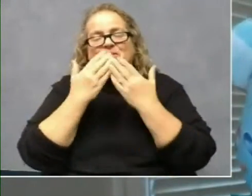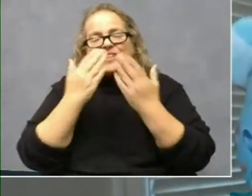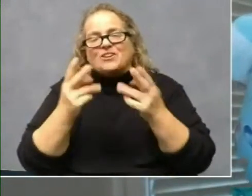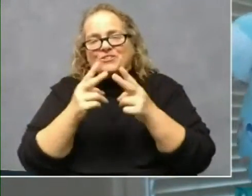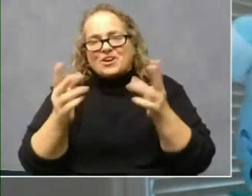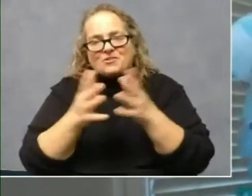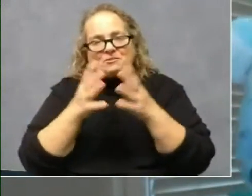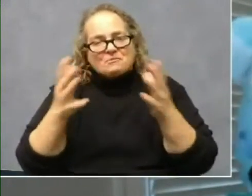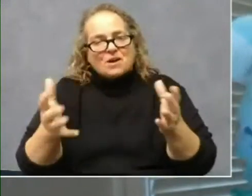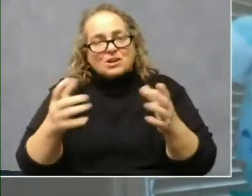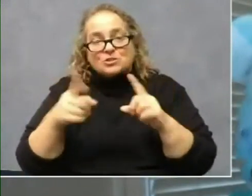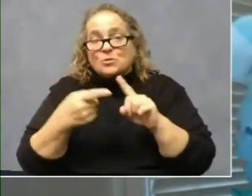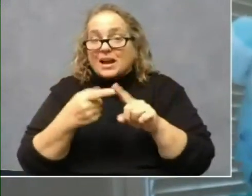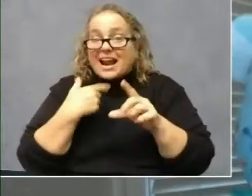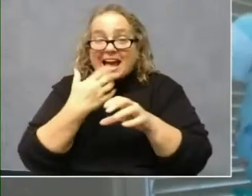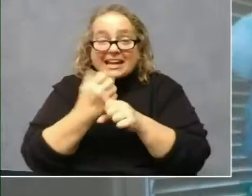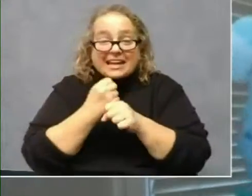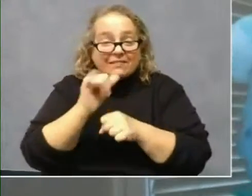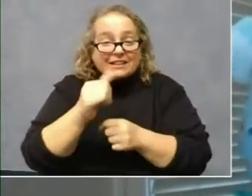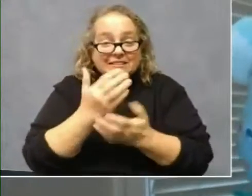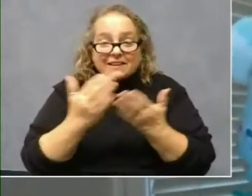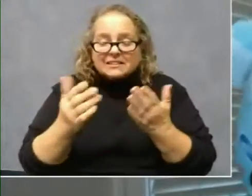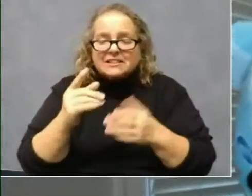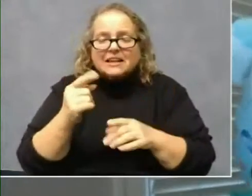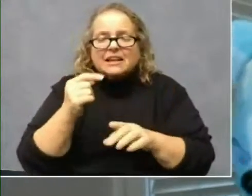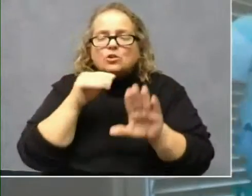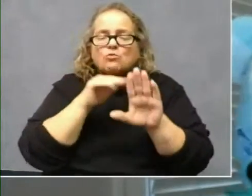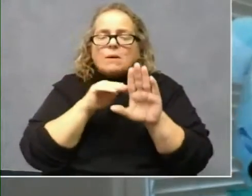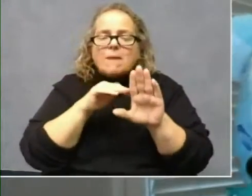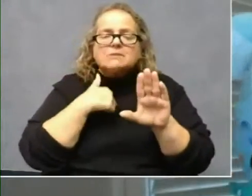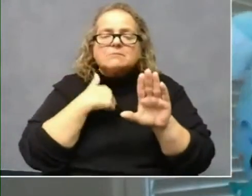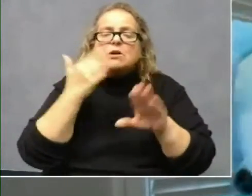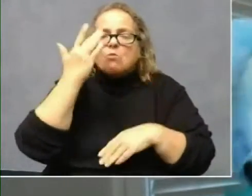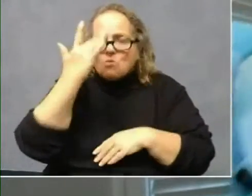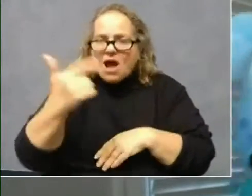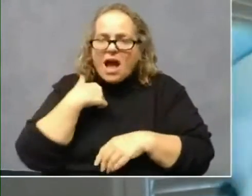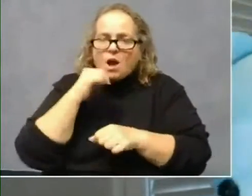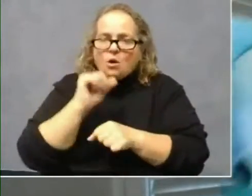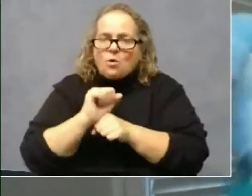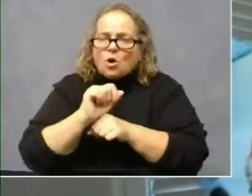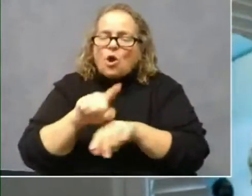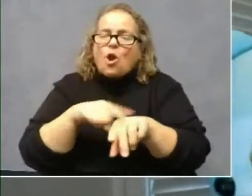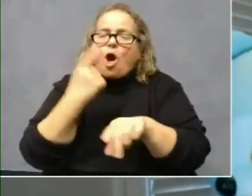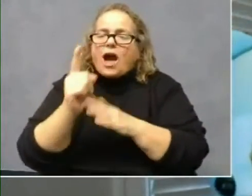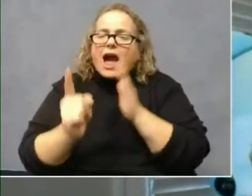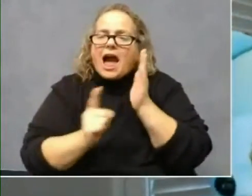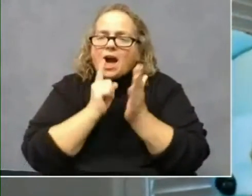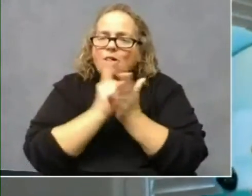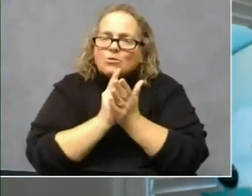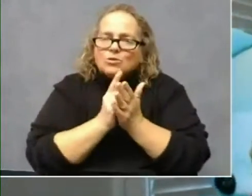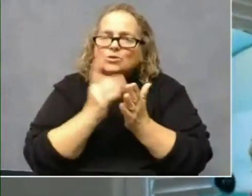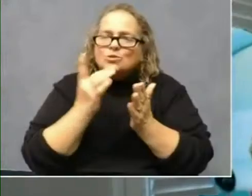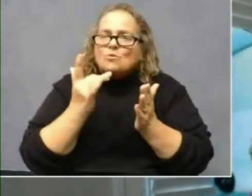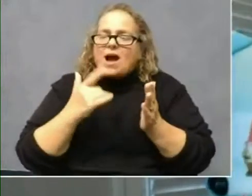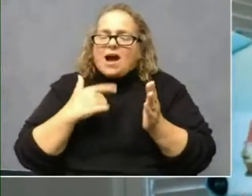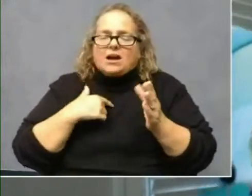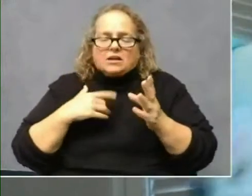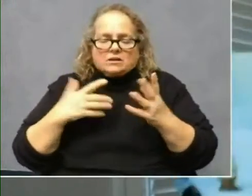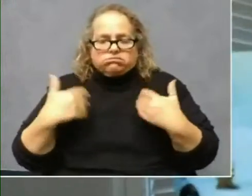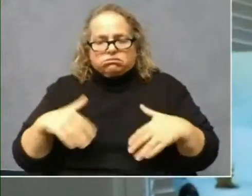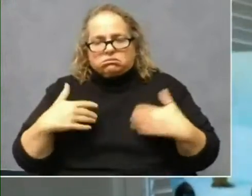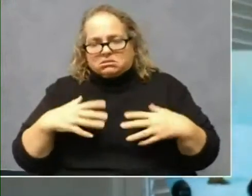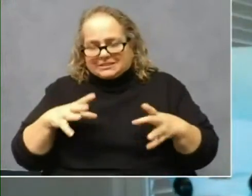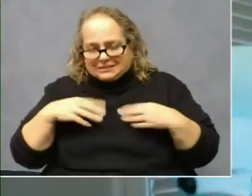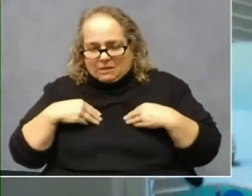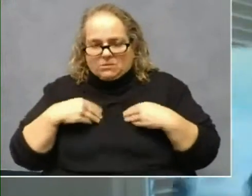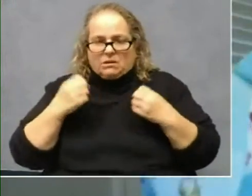things, it reminds me why we work these long hours and why we put up with so many of the difficulties. It's not